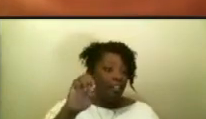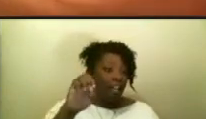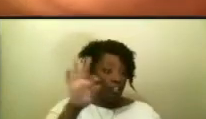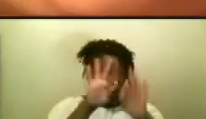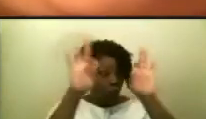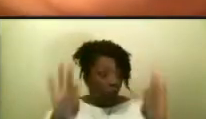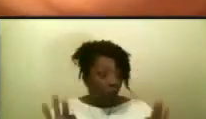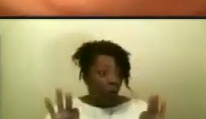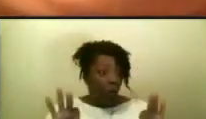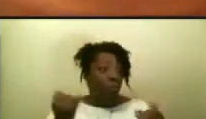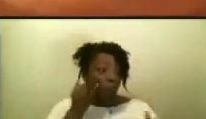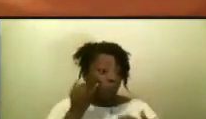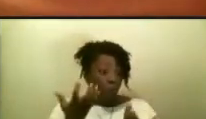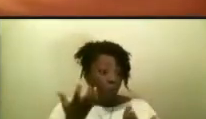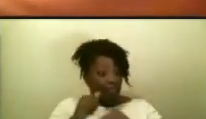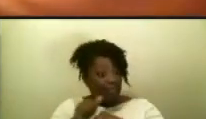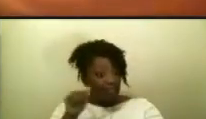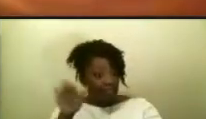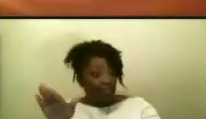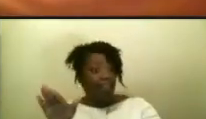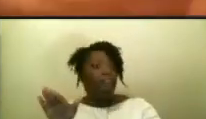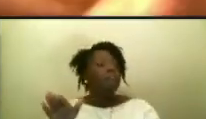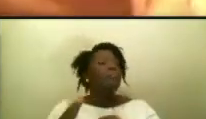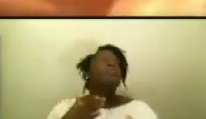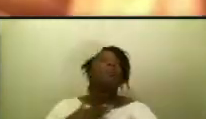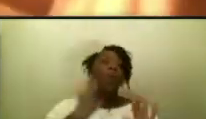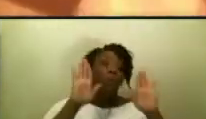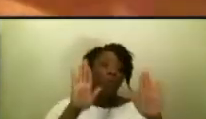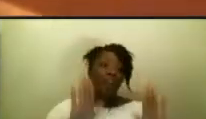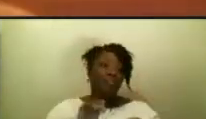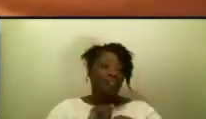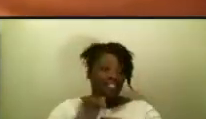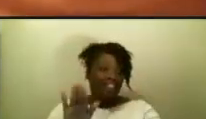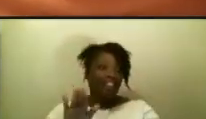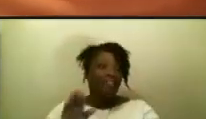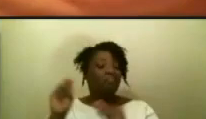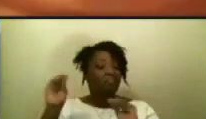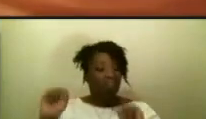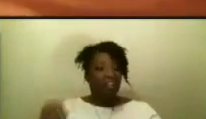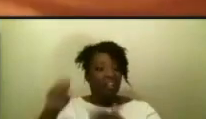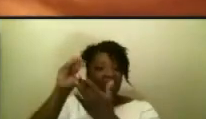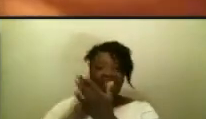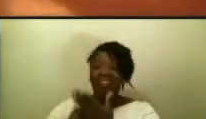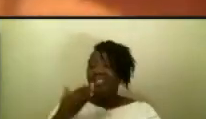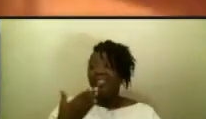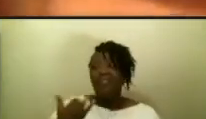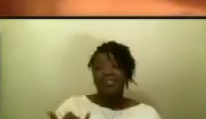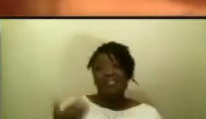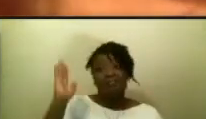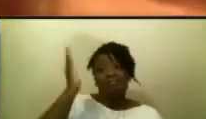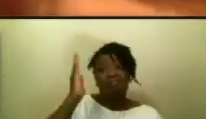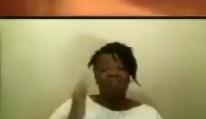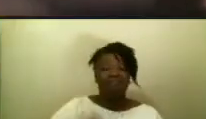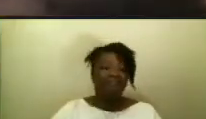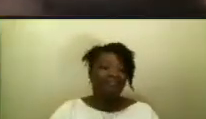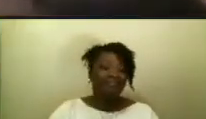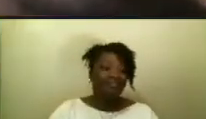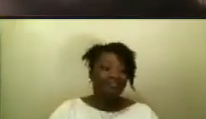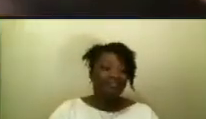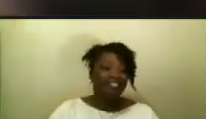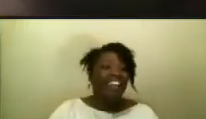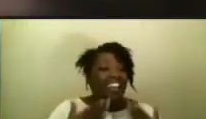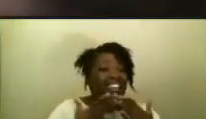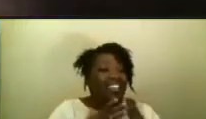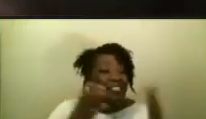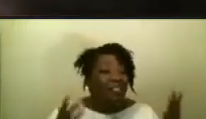media, that would be wonderful. Thank you so much for letting me speak today. I appreciate it. Thank you very much,